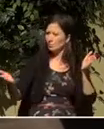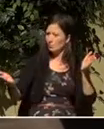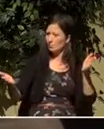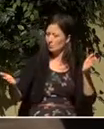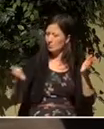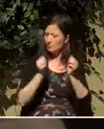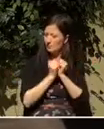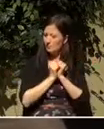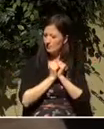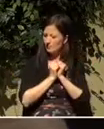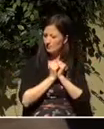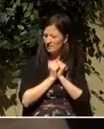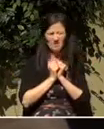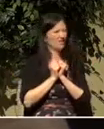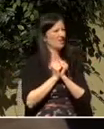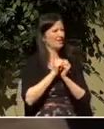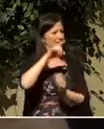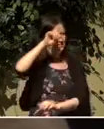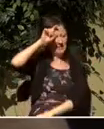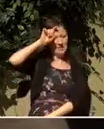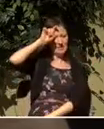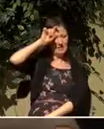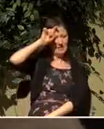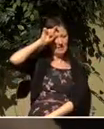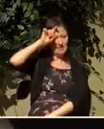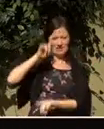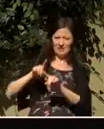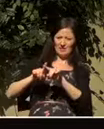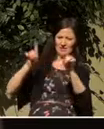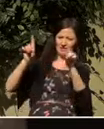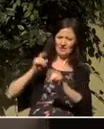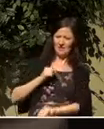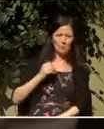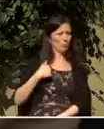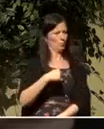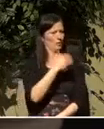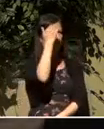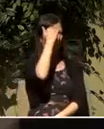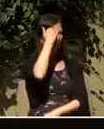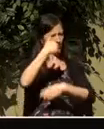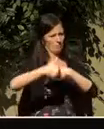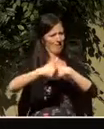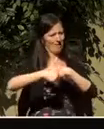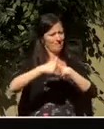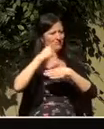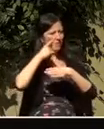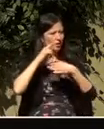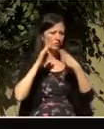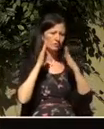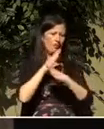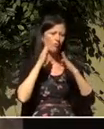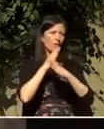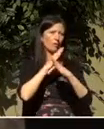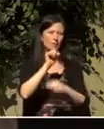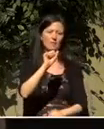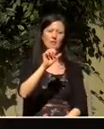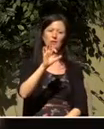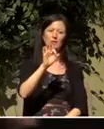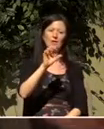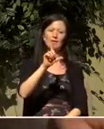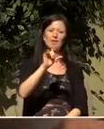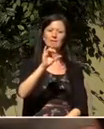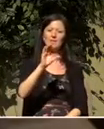This was so different. We knew the bread was the bread of affliction. It had always been that back